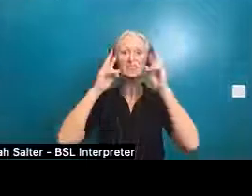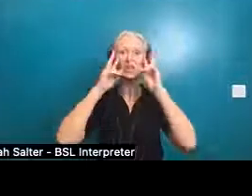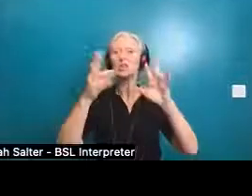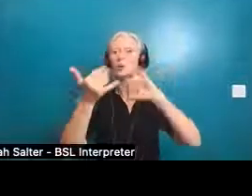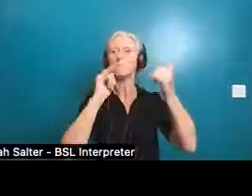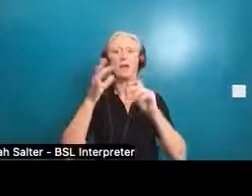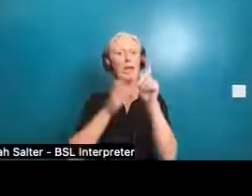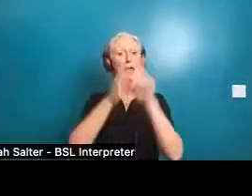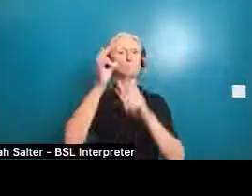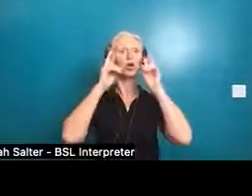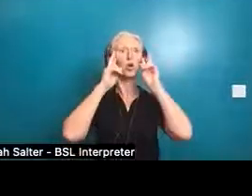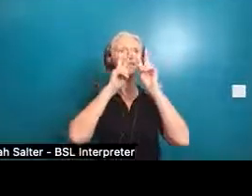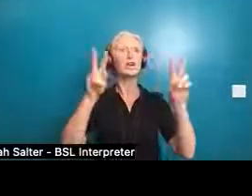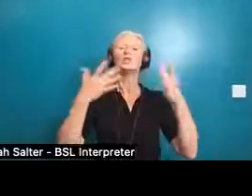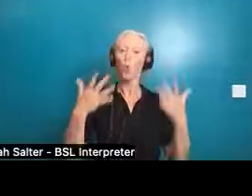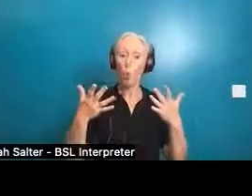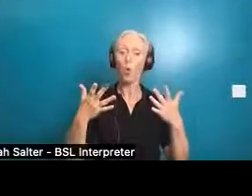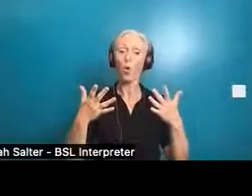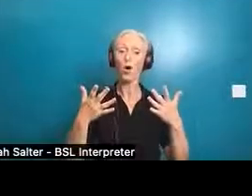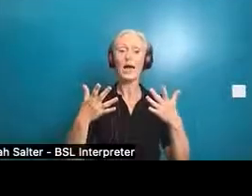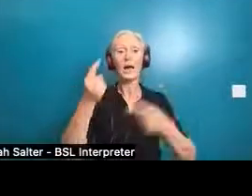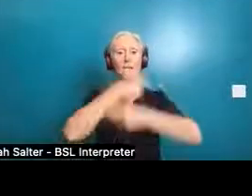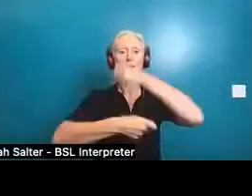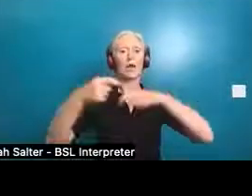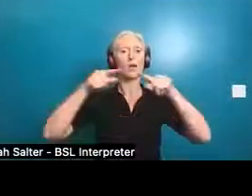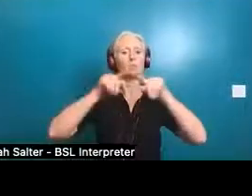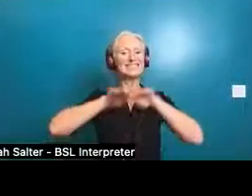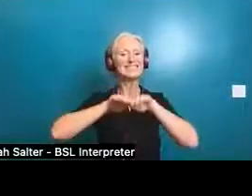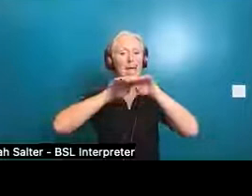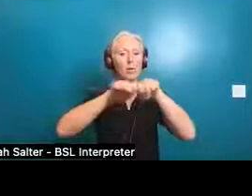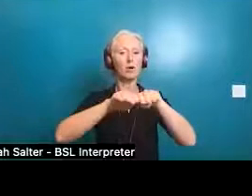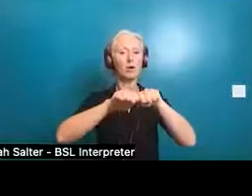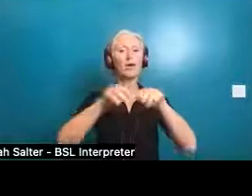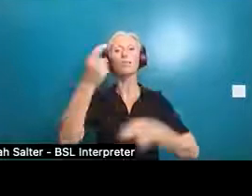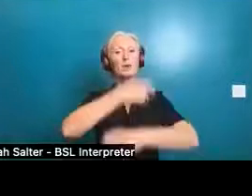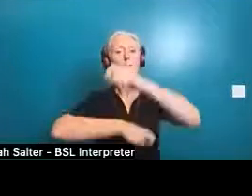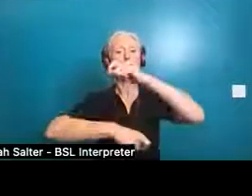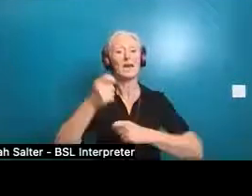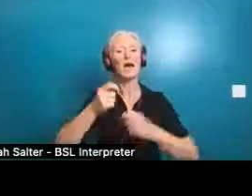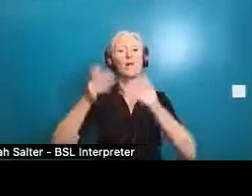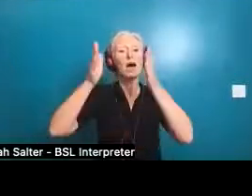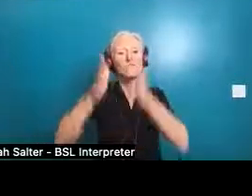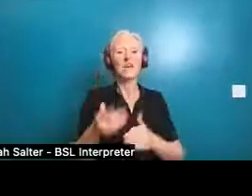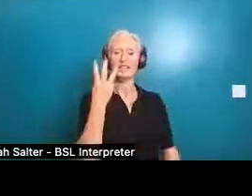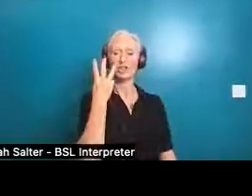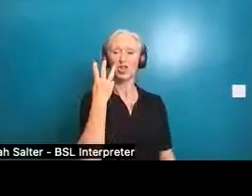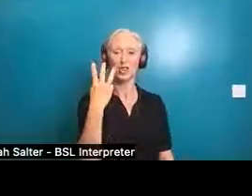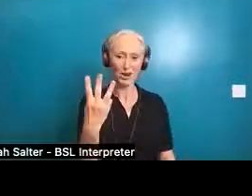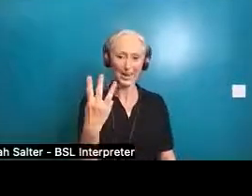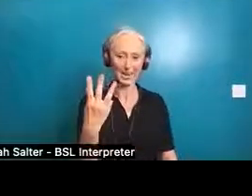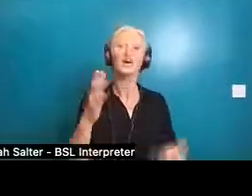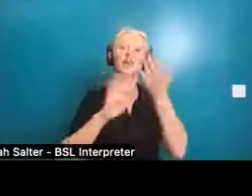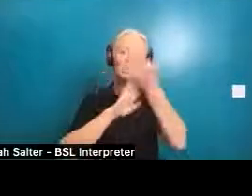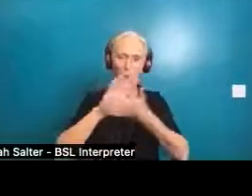vision, we can then move to a phase 3 clinical trial. And phase 3 trials have a lot more patients,